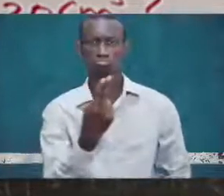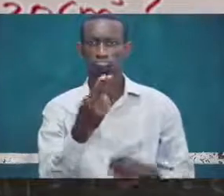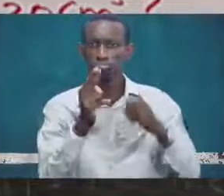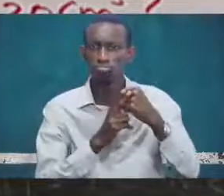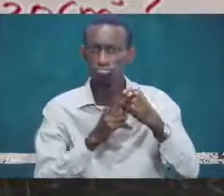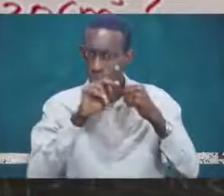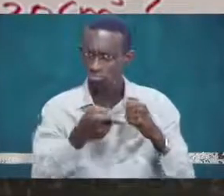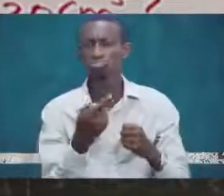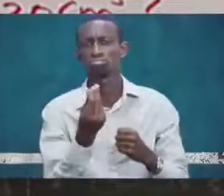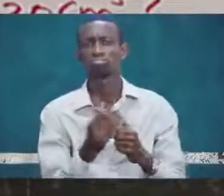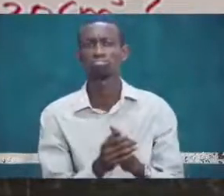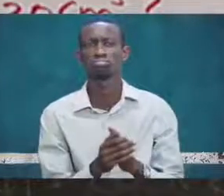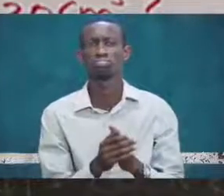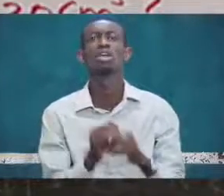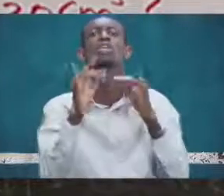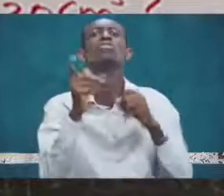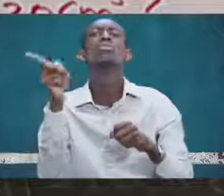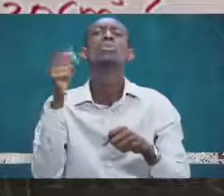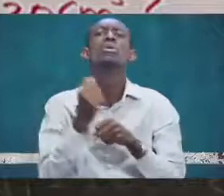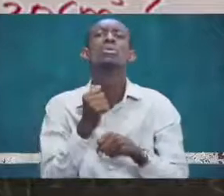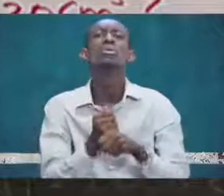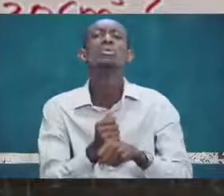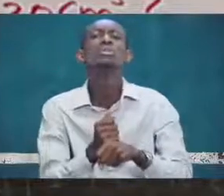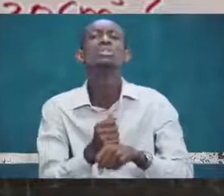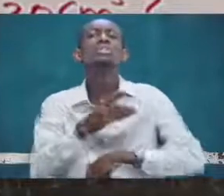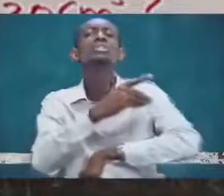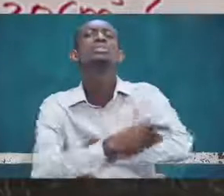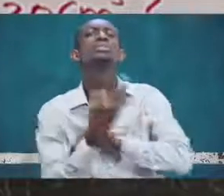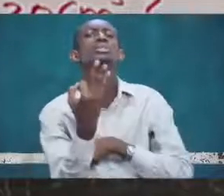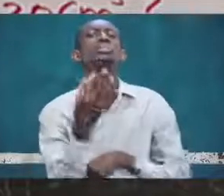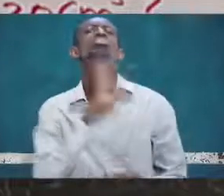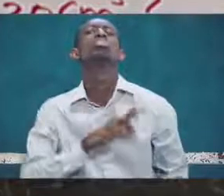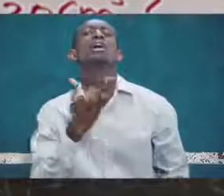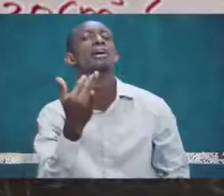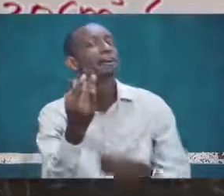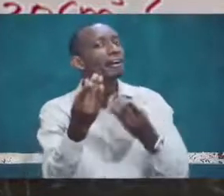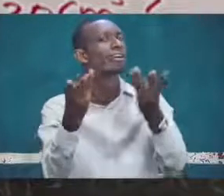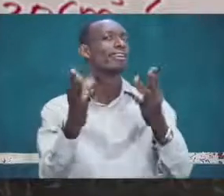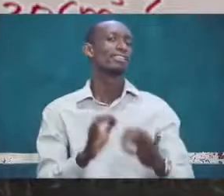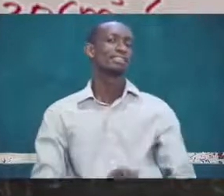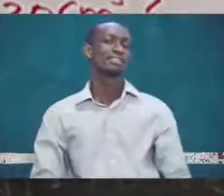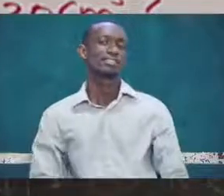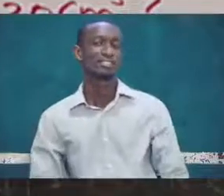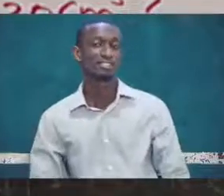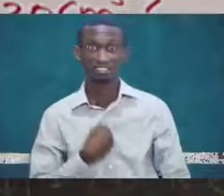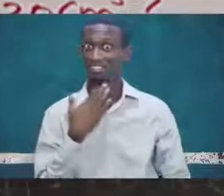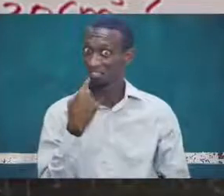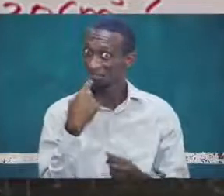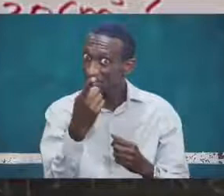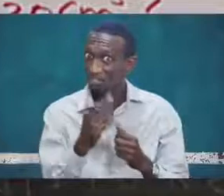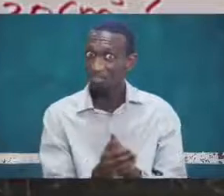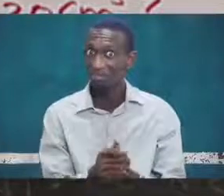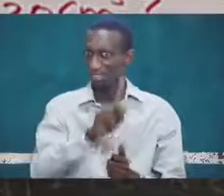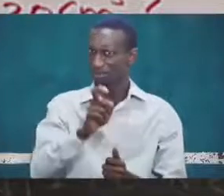his pay for 3 days? What is his pay for 3 days? I can tell you that